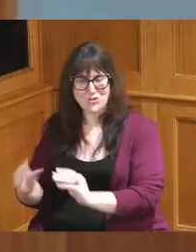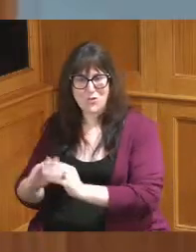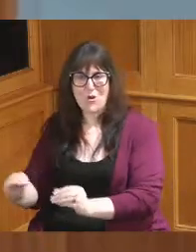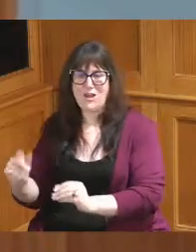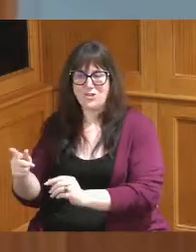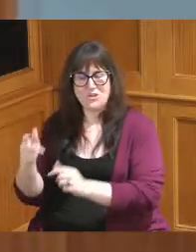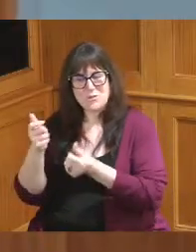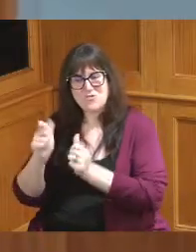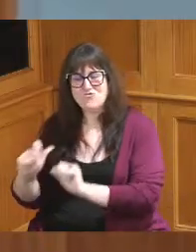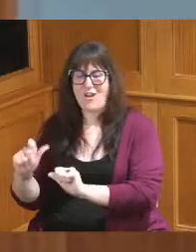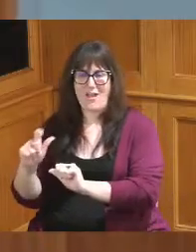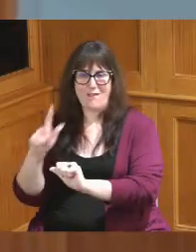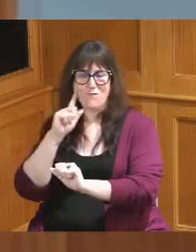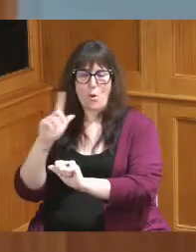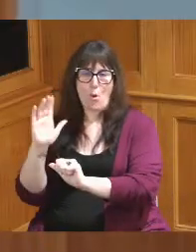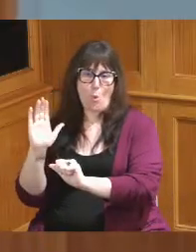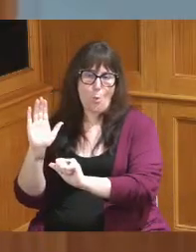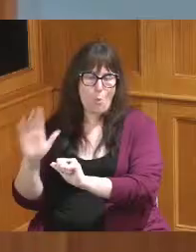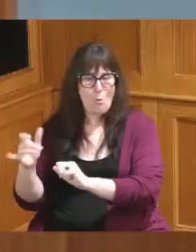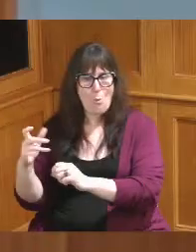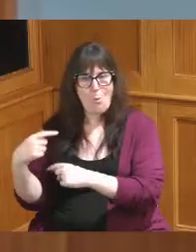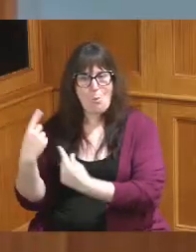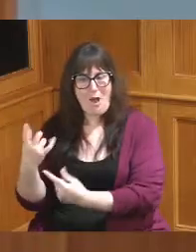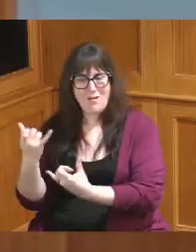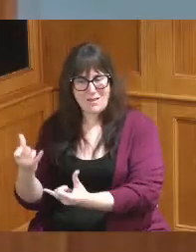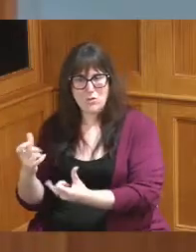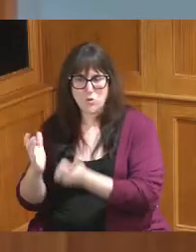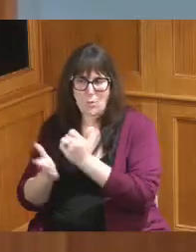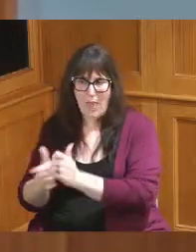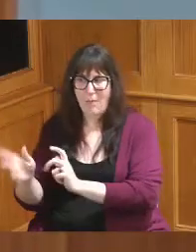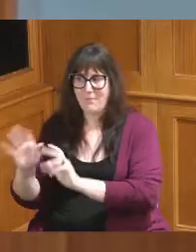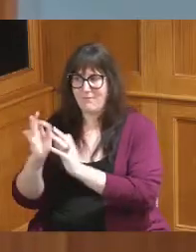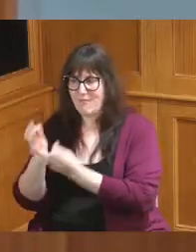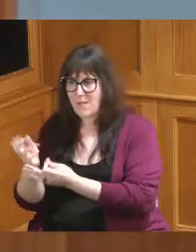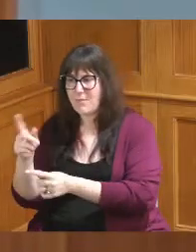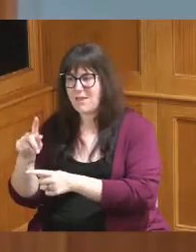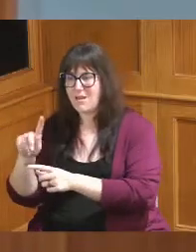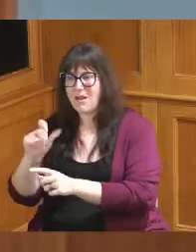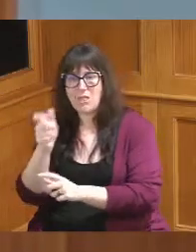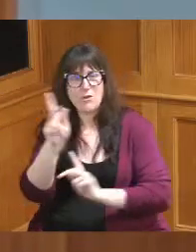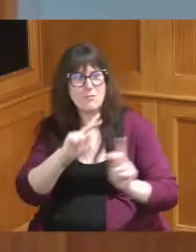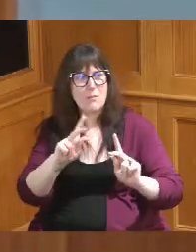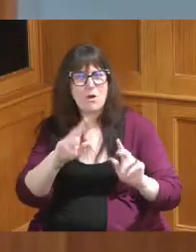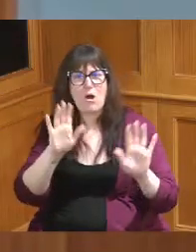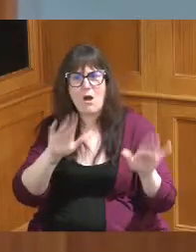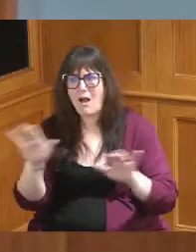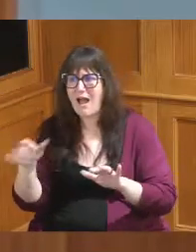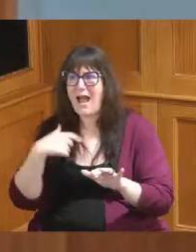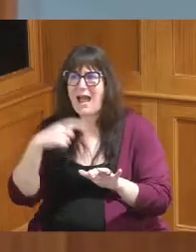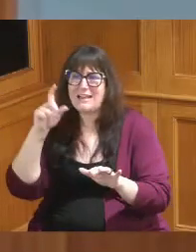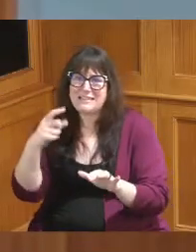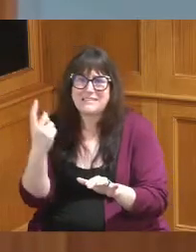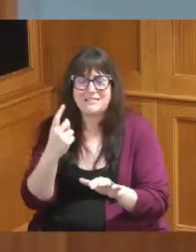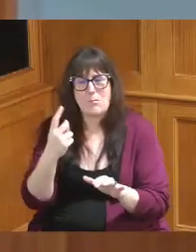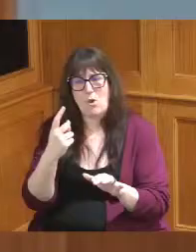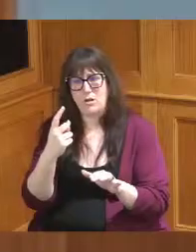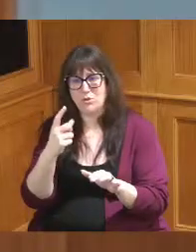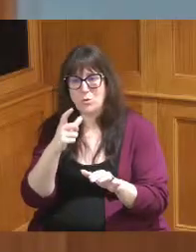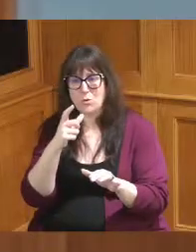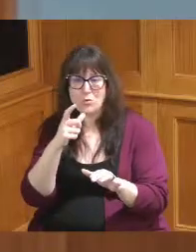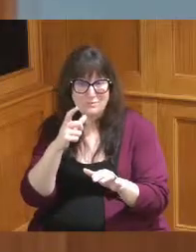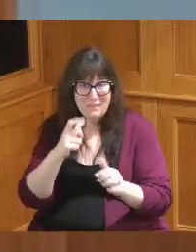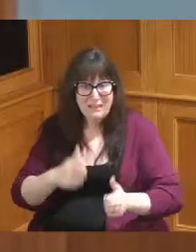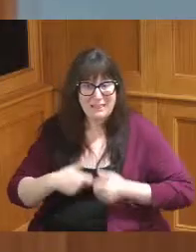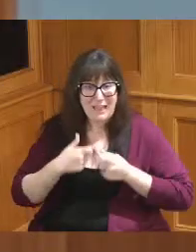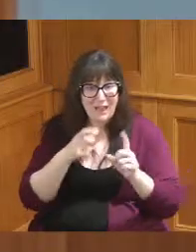some time to really help her family and others understand that I need a living donor. Yes, a